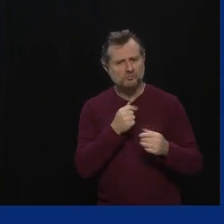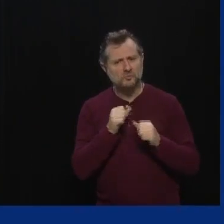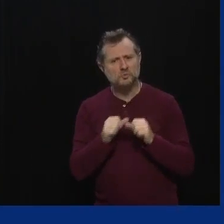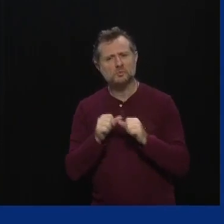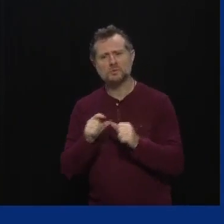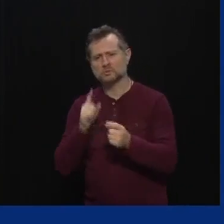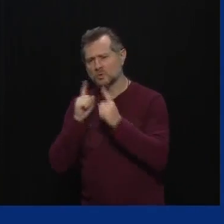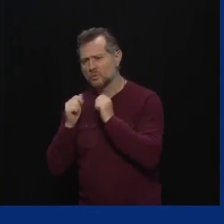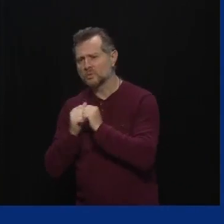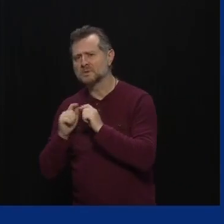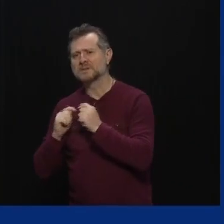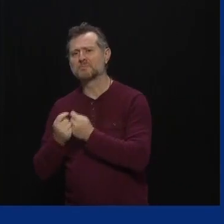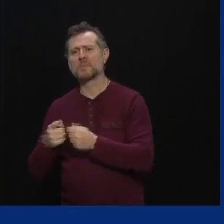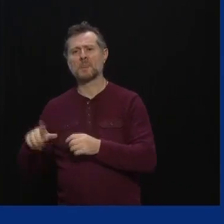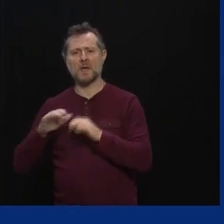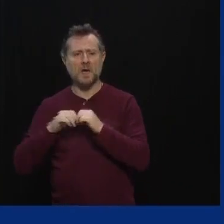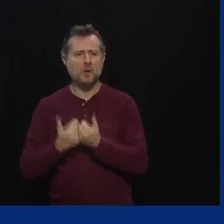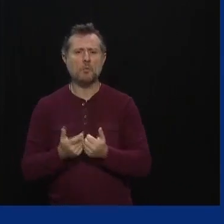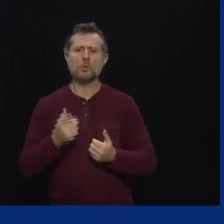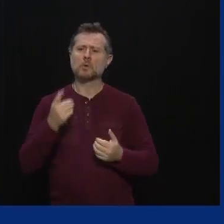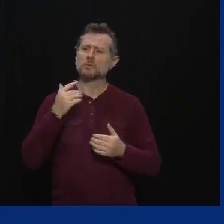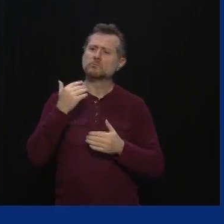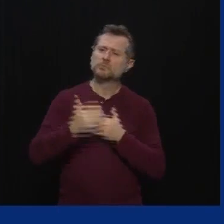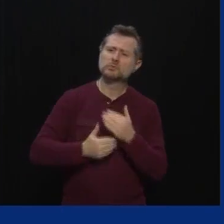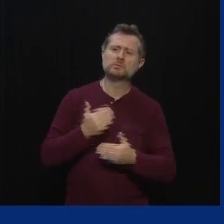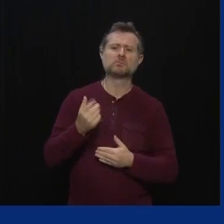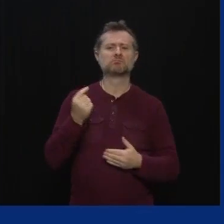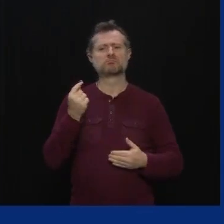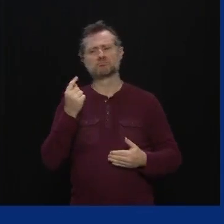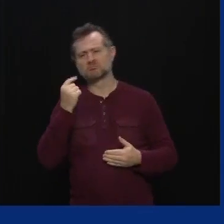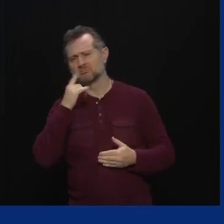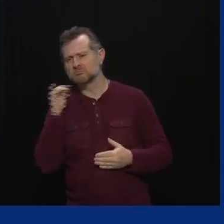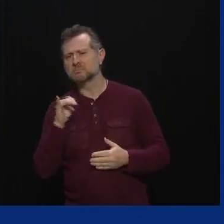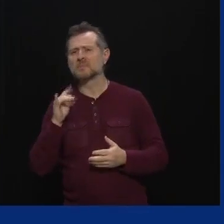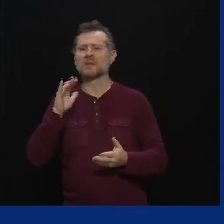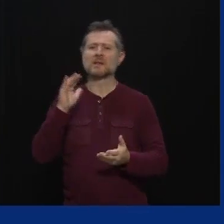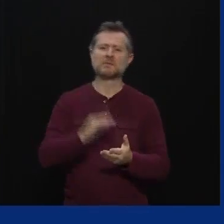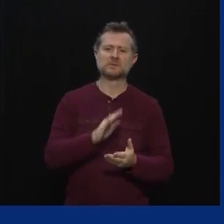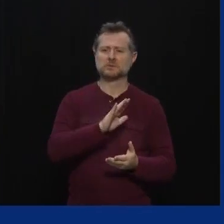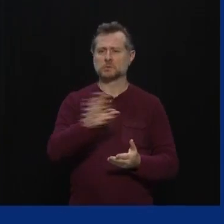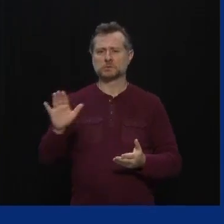we can take steps forward to do what we can to alleviate their pain.